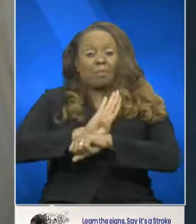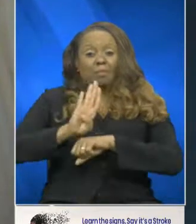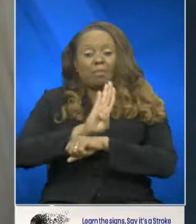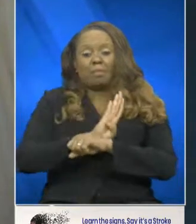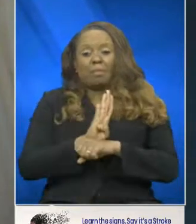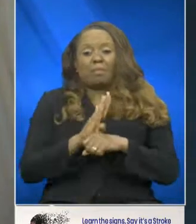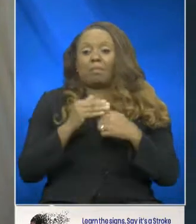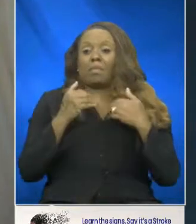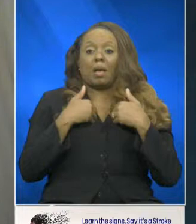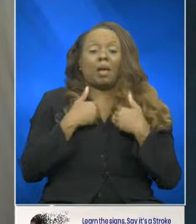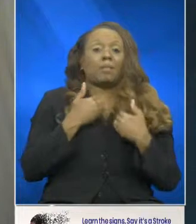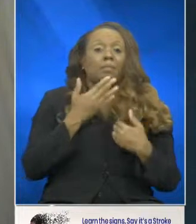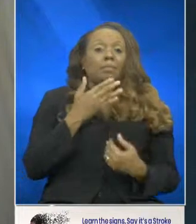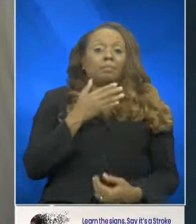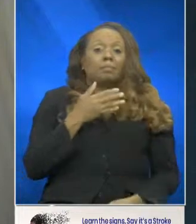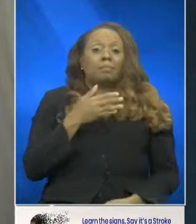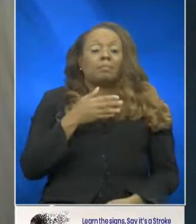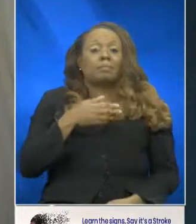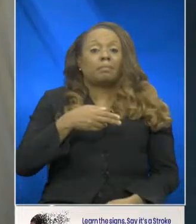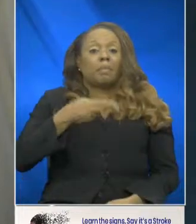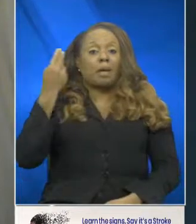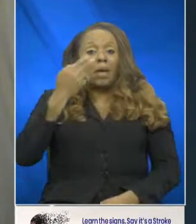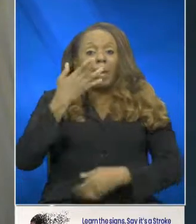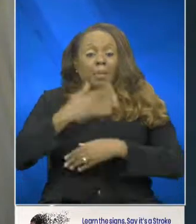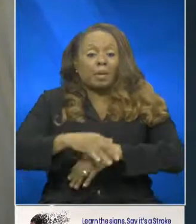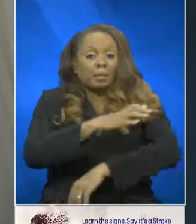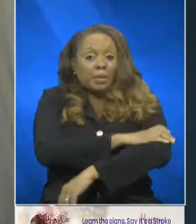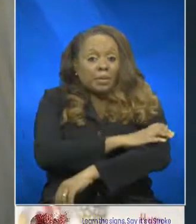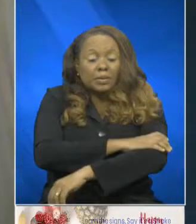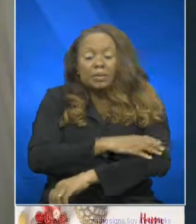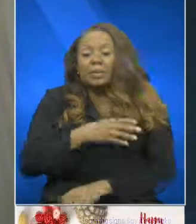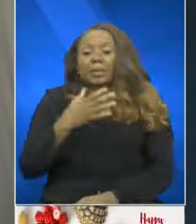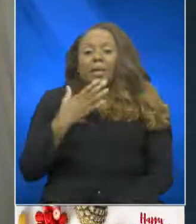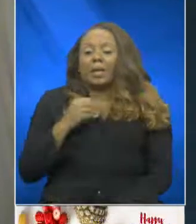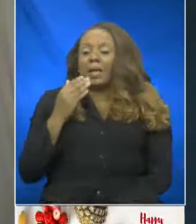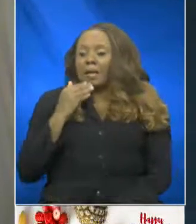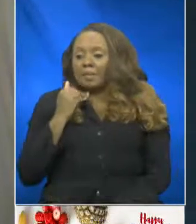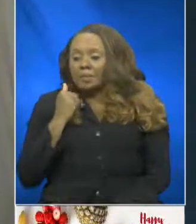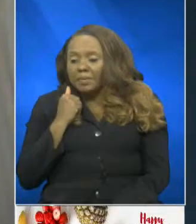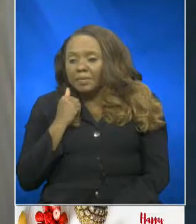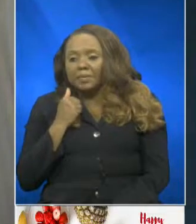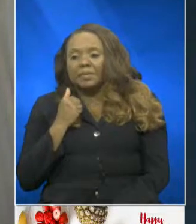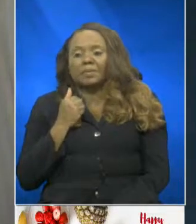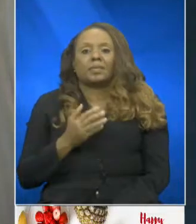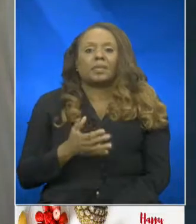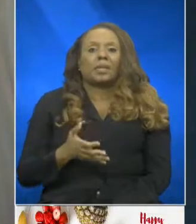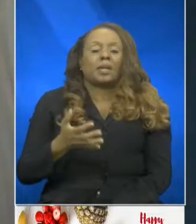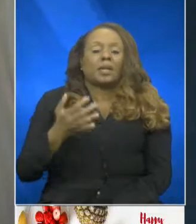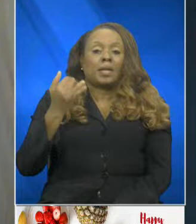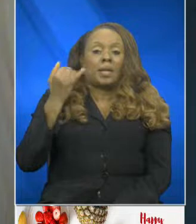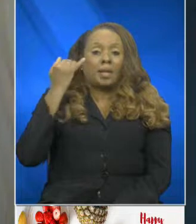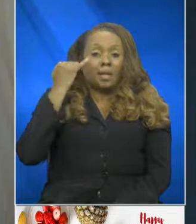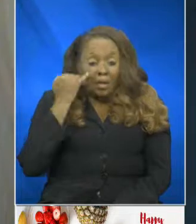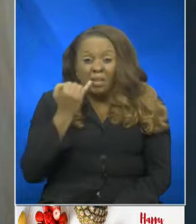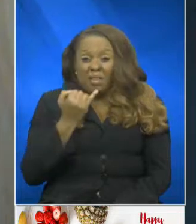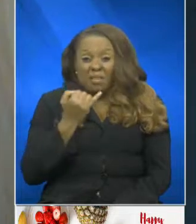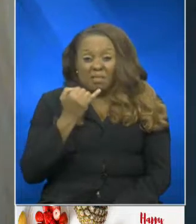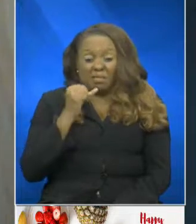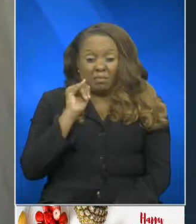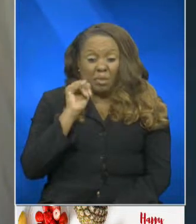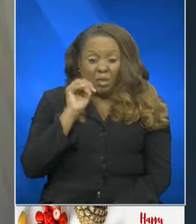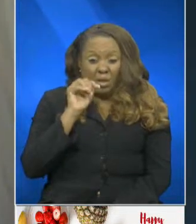math serves me correctly, if you're 7 times more likely with hypertension and 4 times more likely